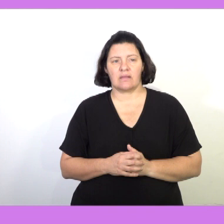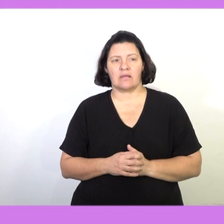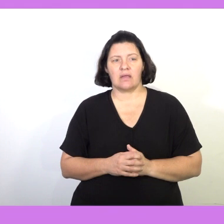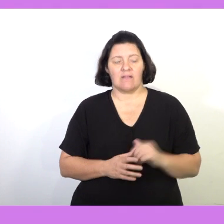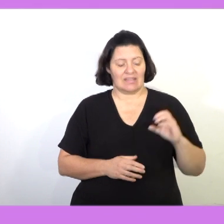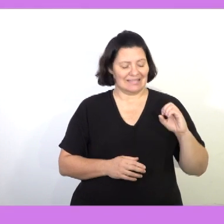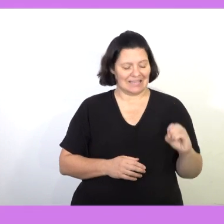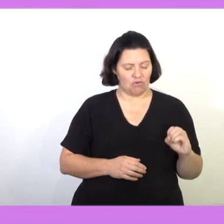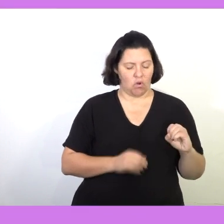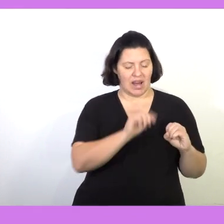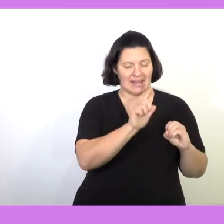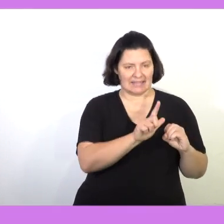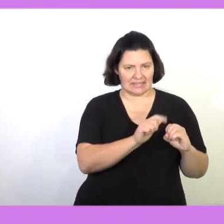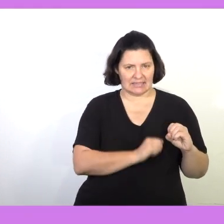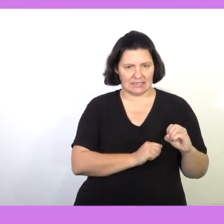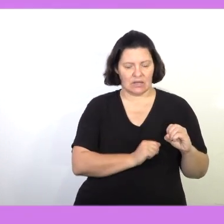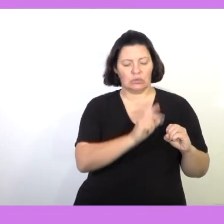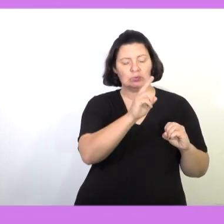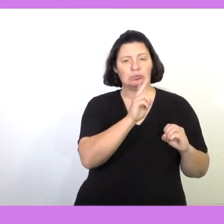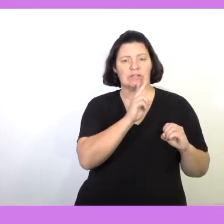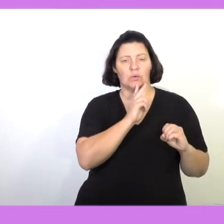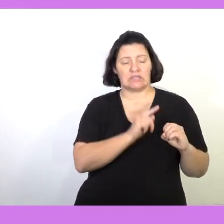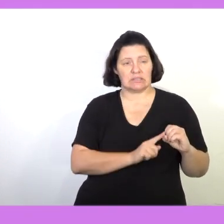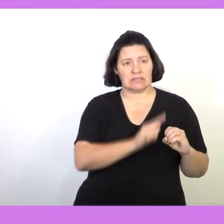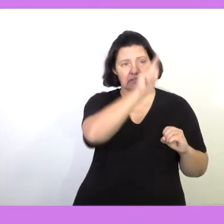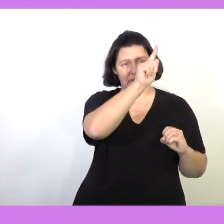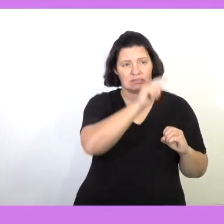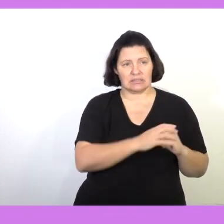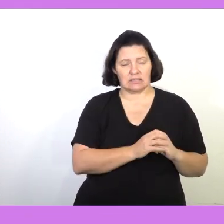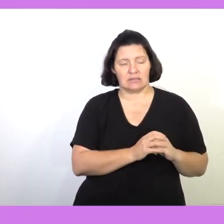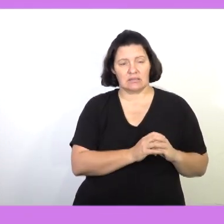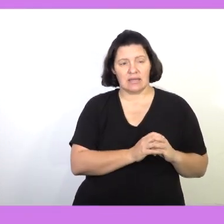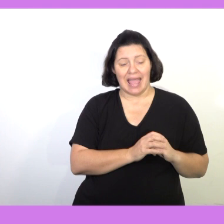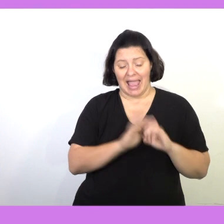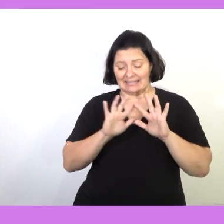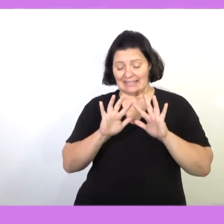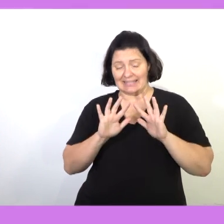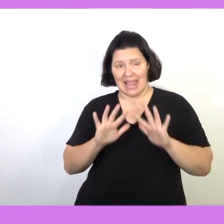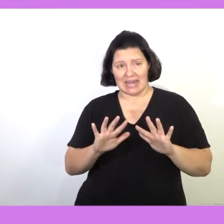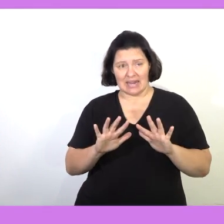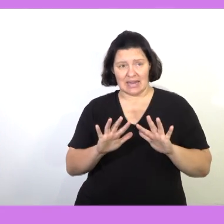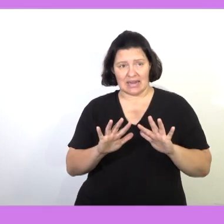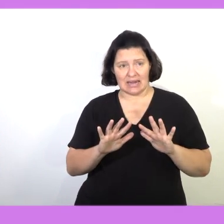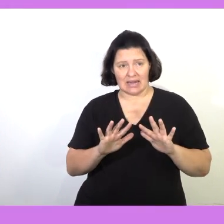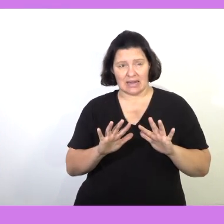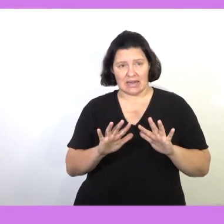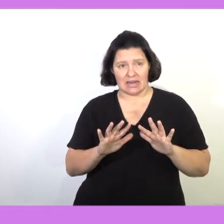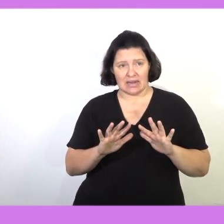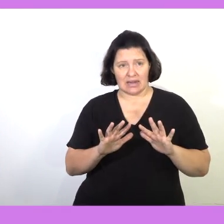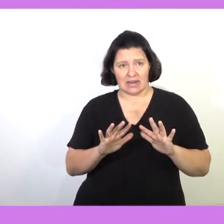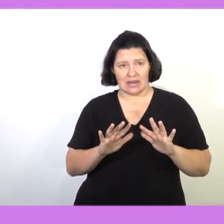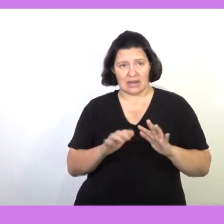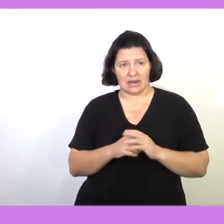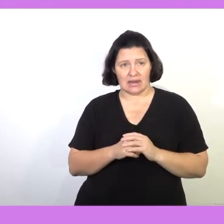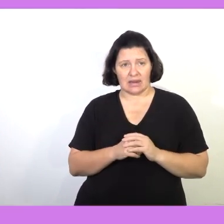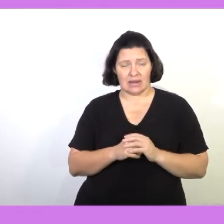At 0, the number of liters were 2,000. And then at 10, I'm